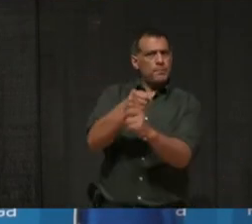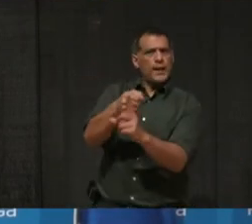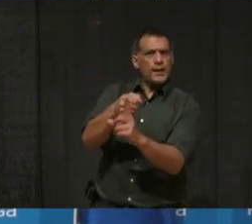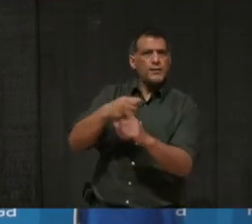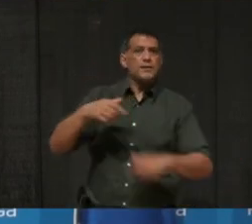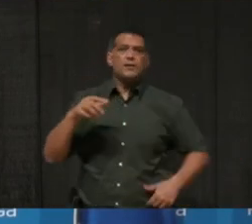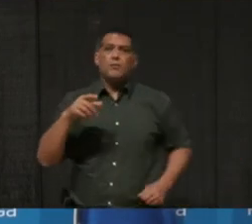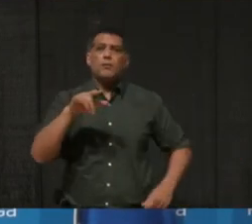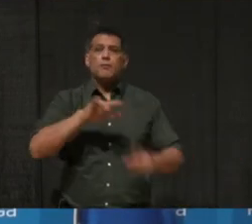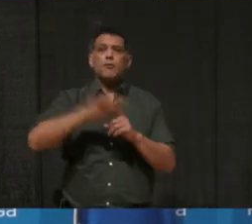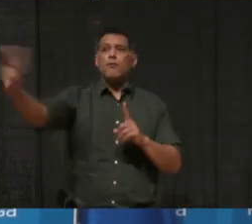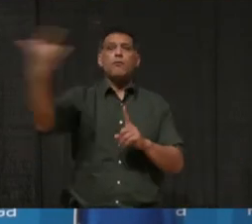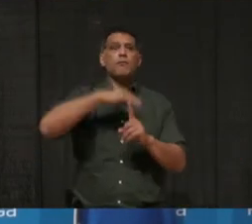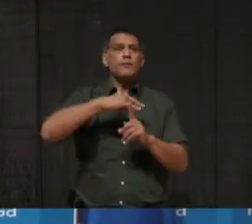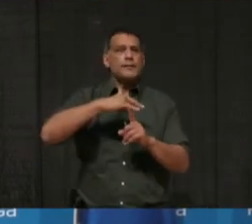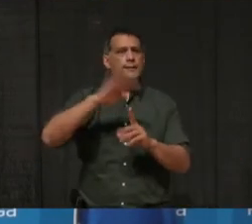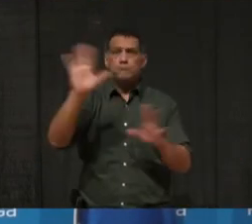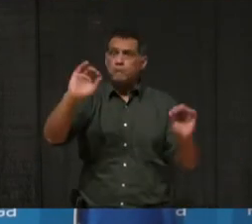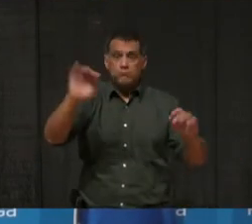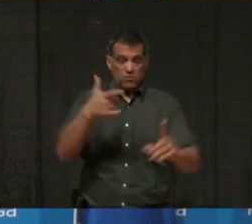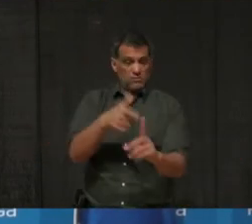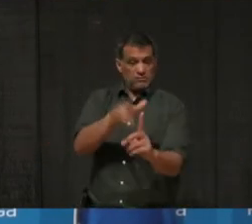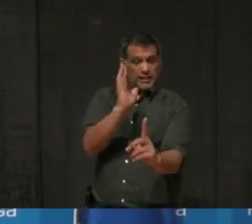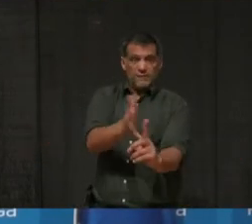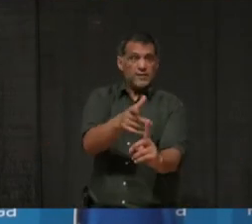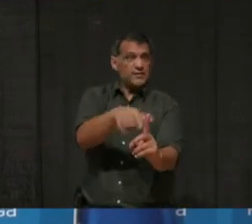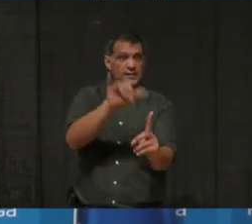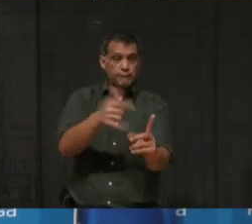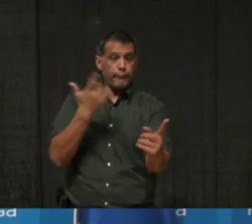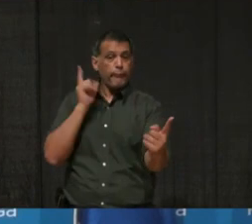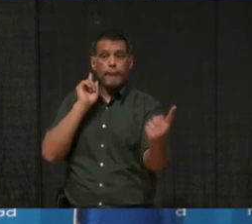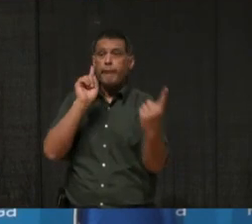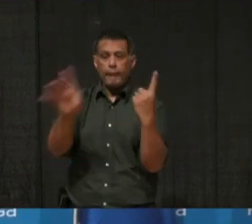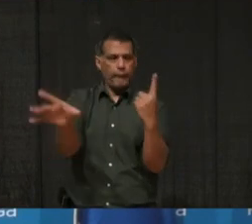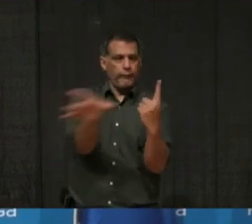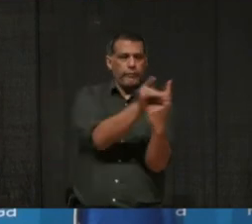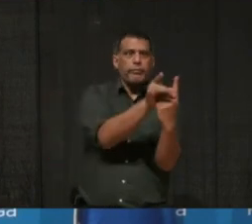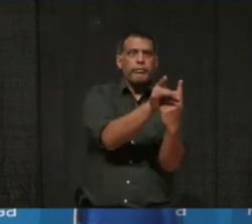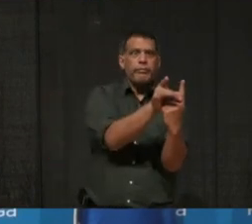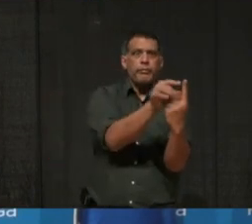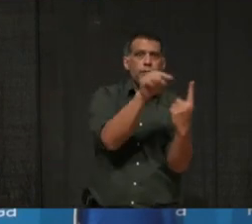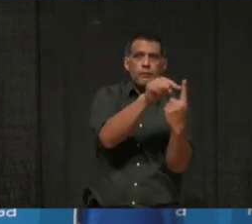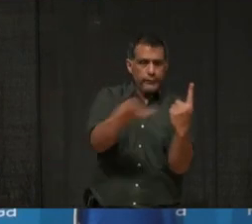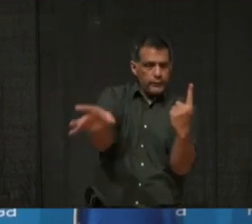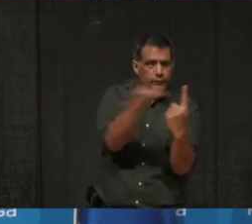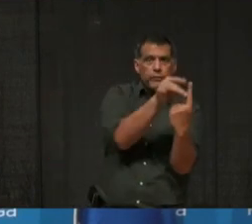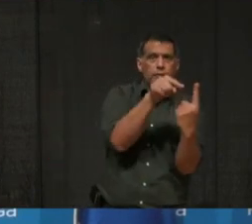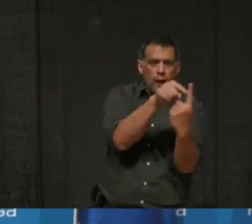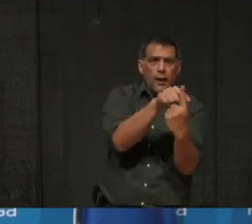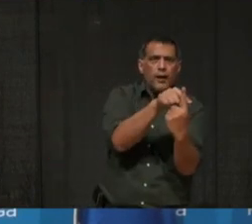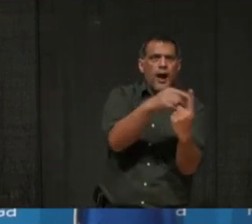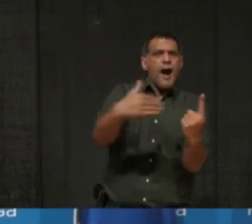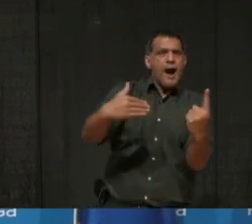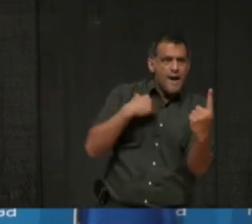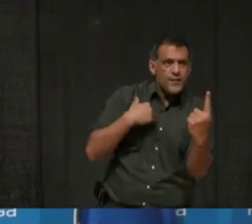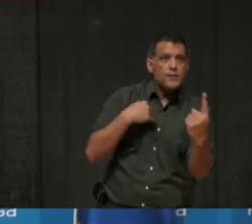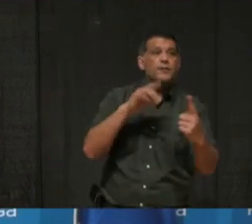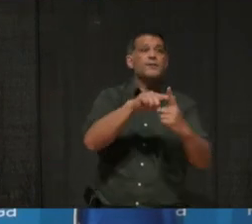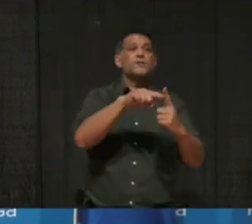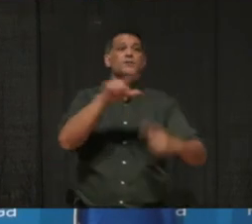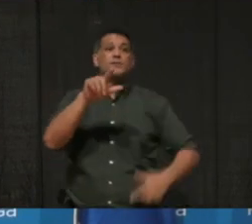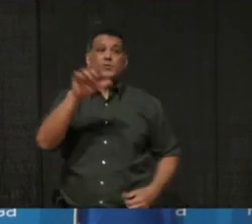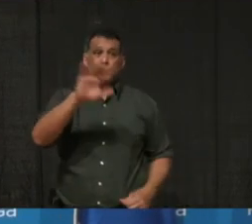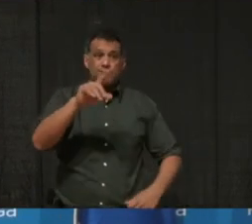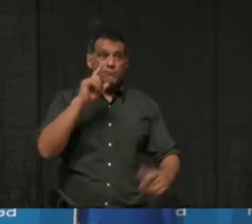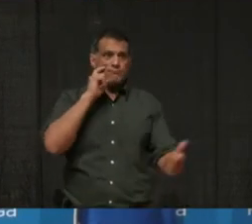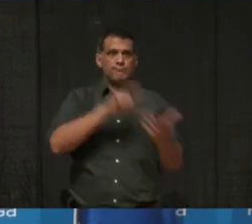has not traveled, meaning that it was acquired within the community. Peel Public Health has also confirmed 6